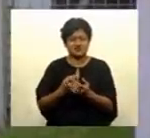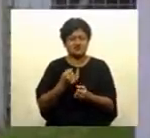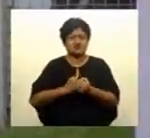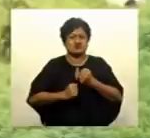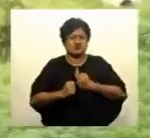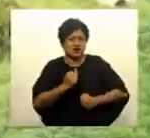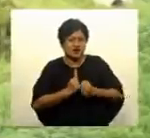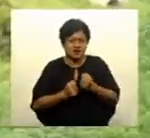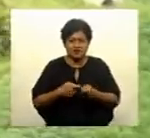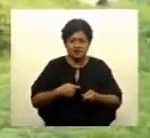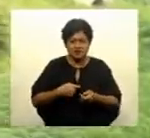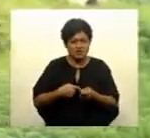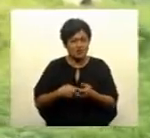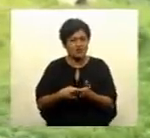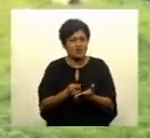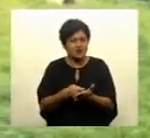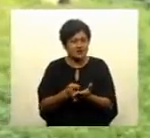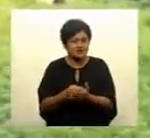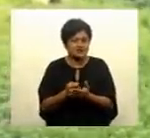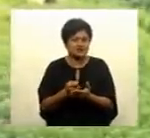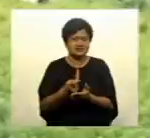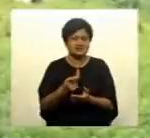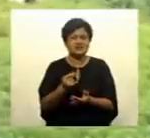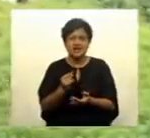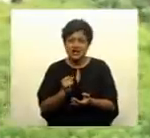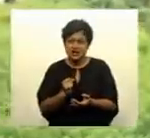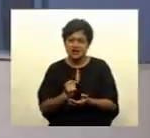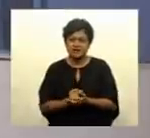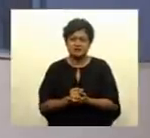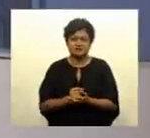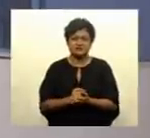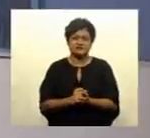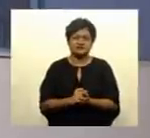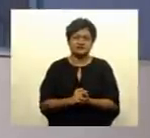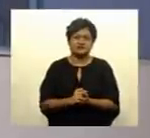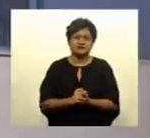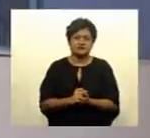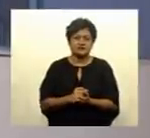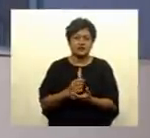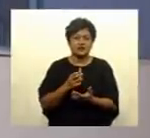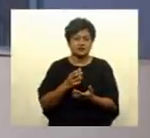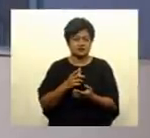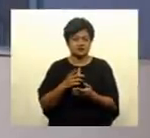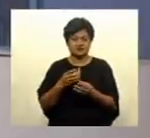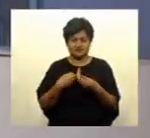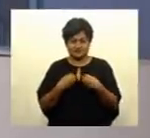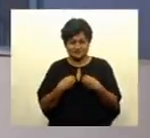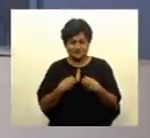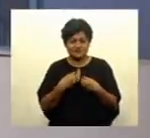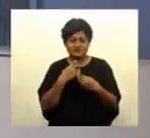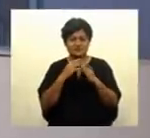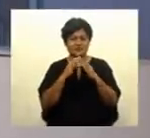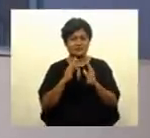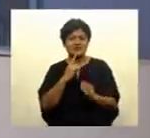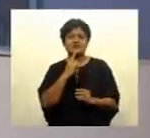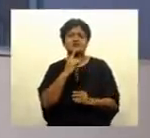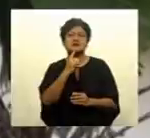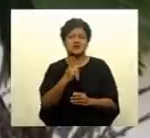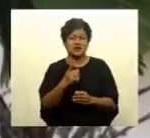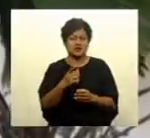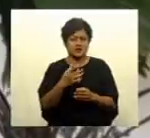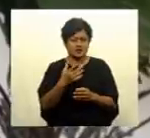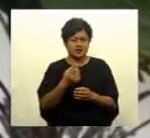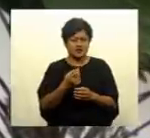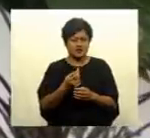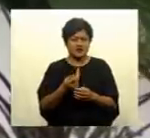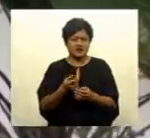rent amount per month has declined up to 50% in Nandi. The Real Estate Association president says dealing in rental properties